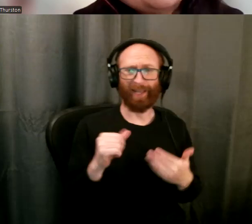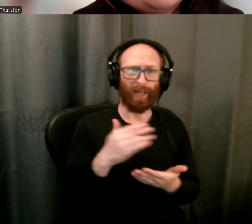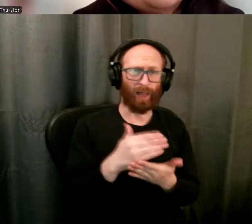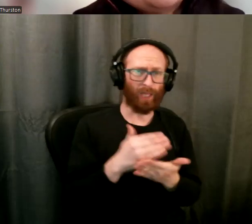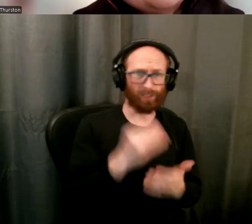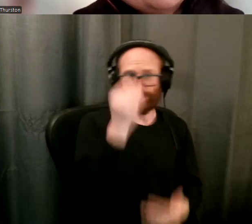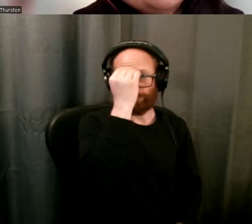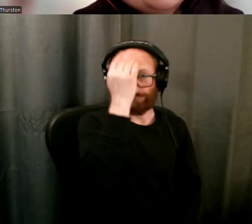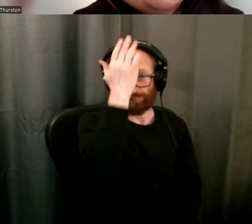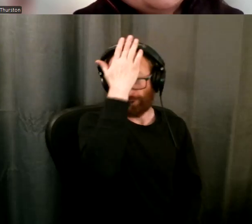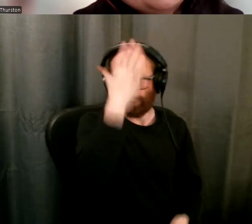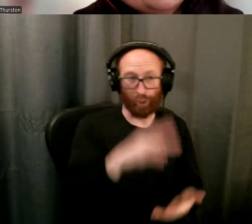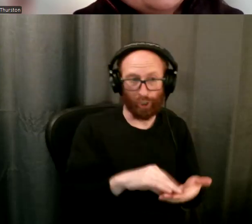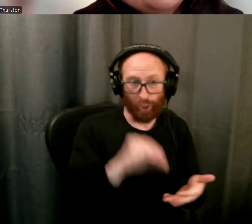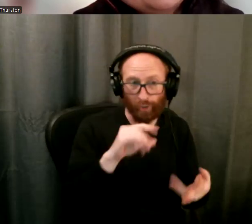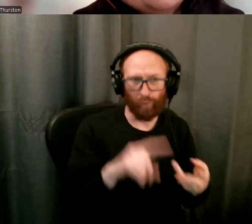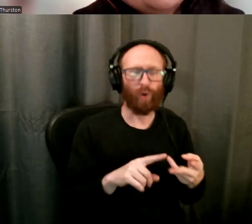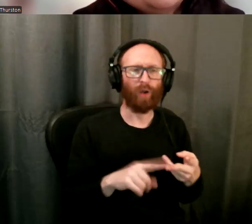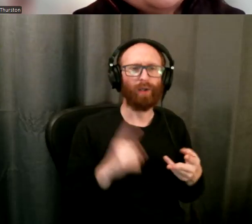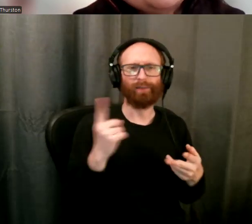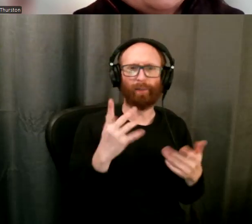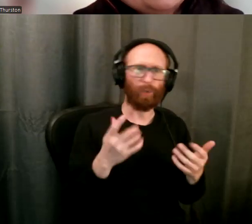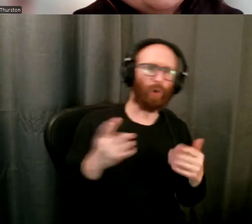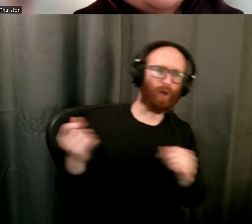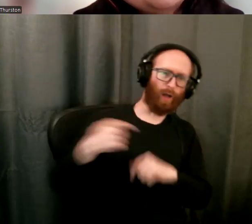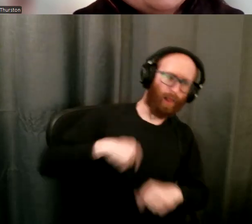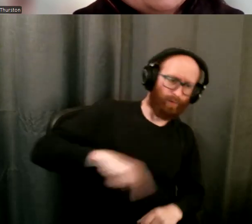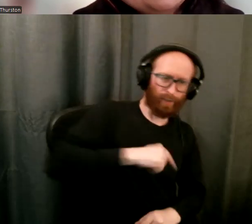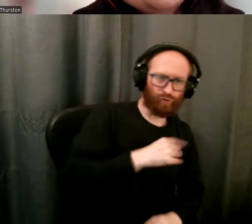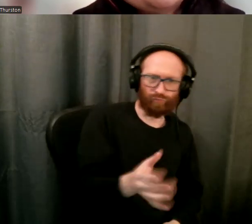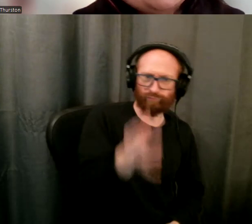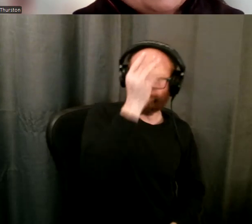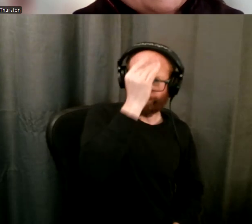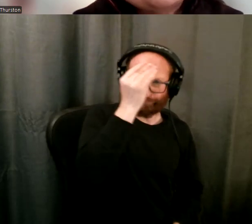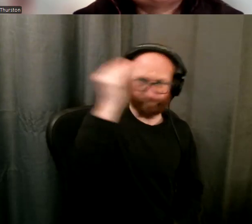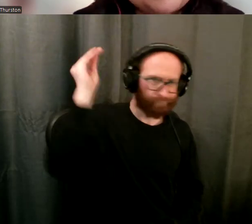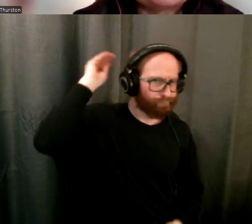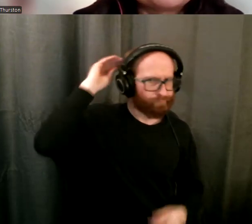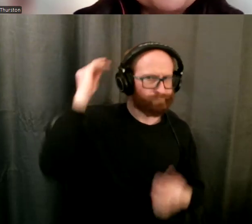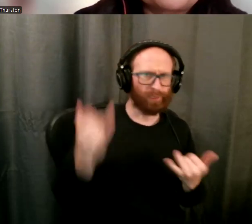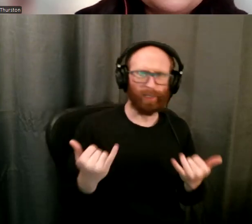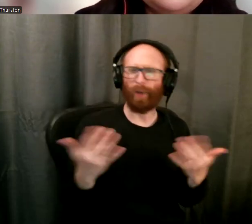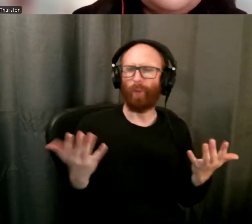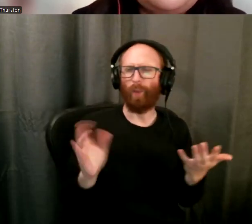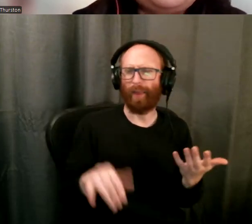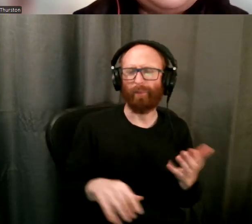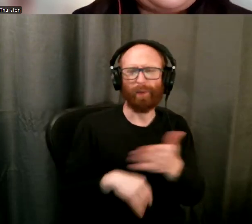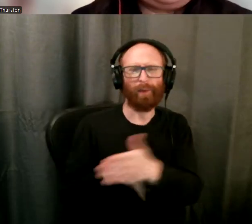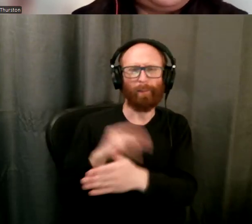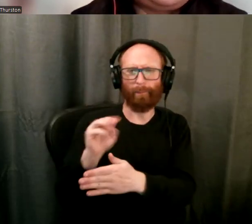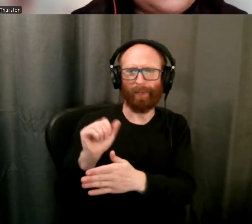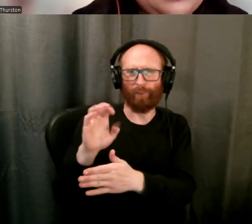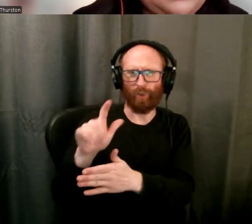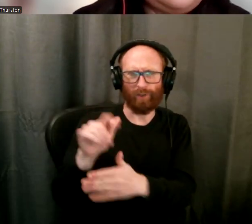like us to walk away from today. What would that be? And Mabel, I'll start with you.